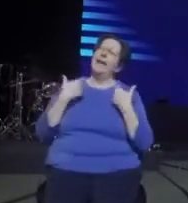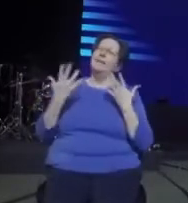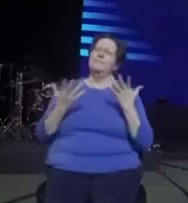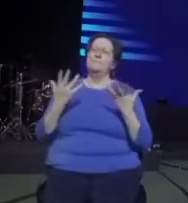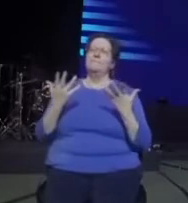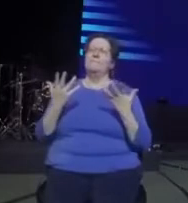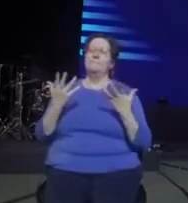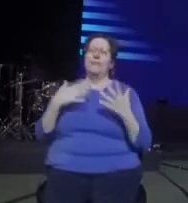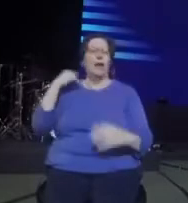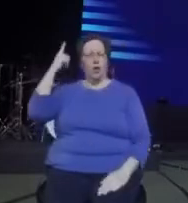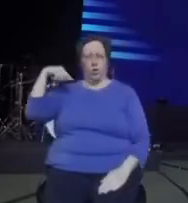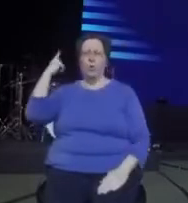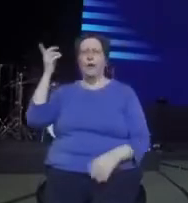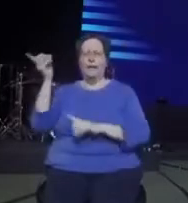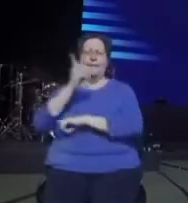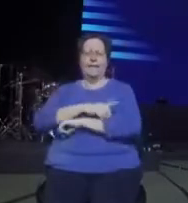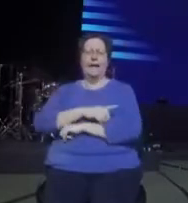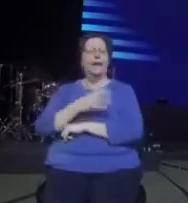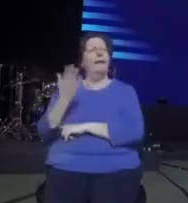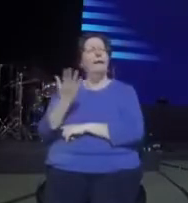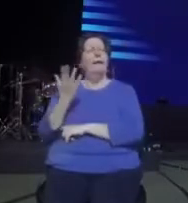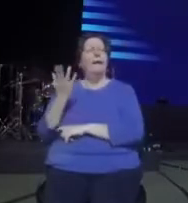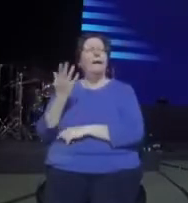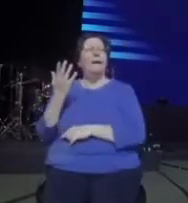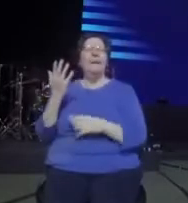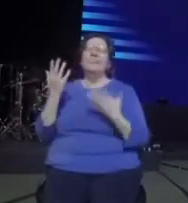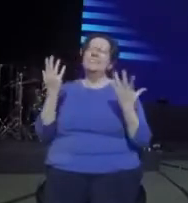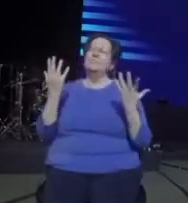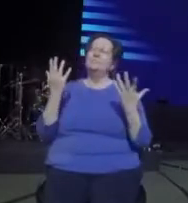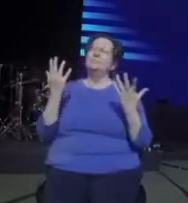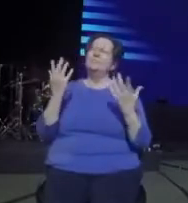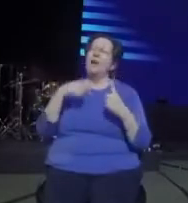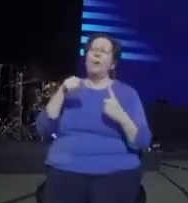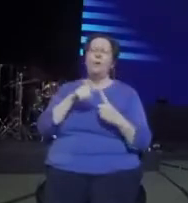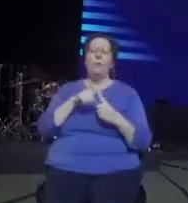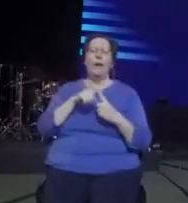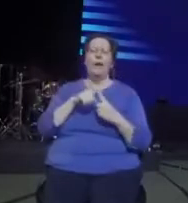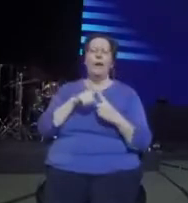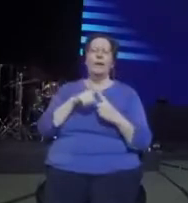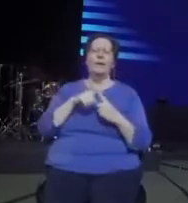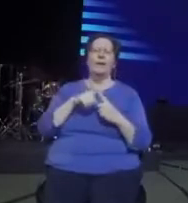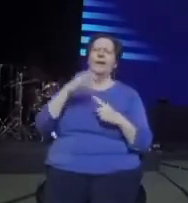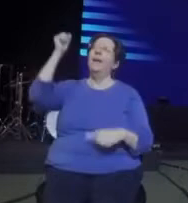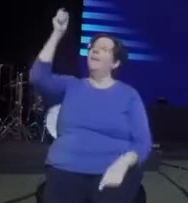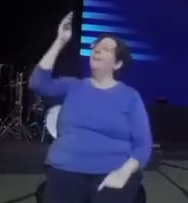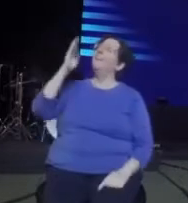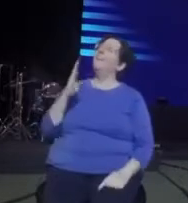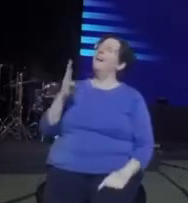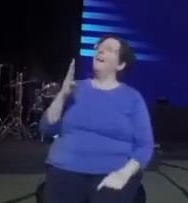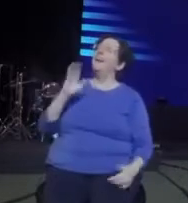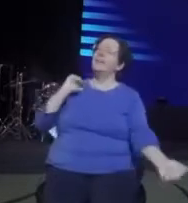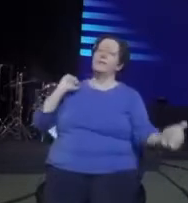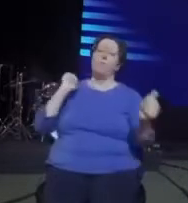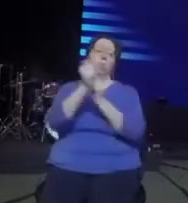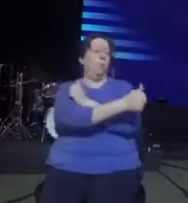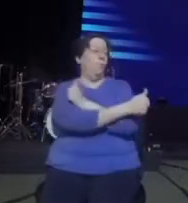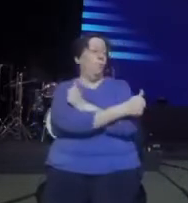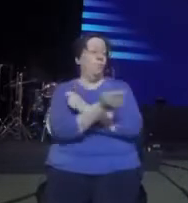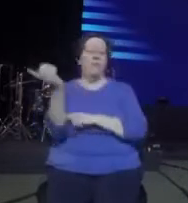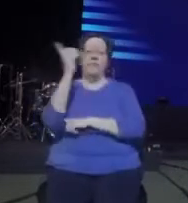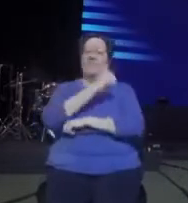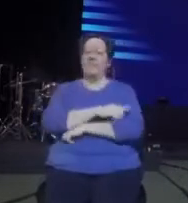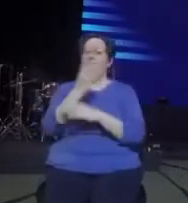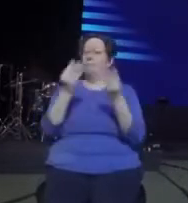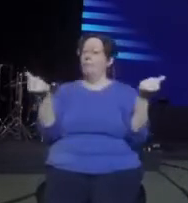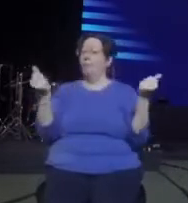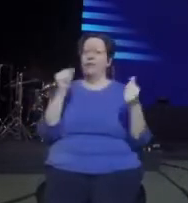I actually had a crazy day. It's one of those days that, you know, it's when you're with God, the day just went blew right by. And that